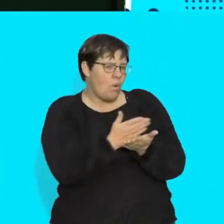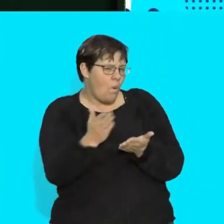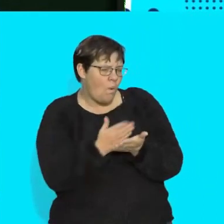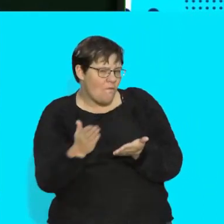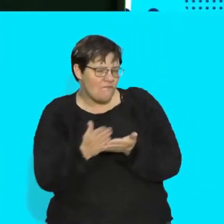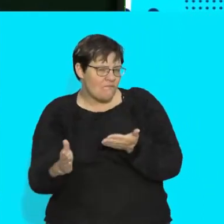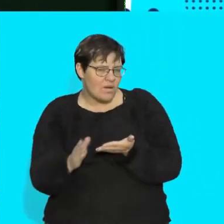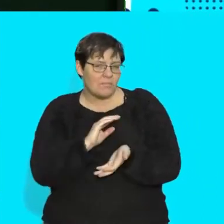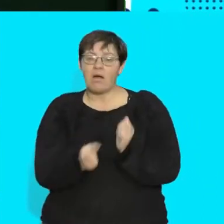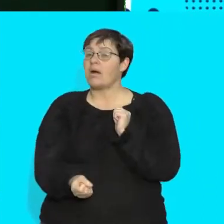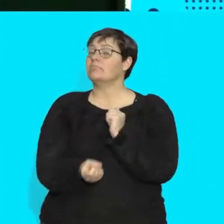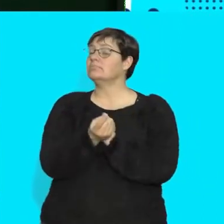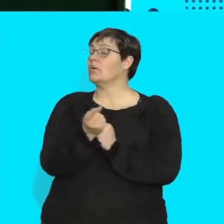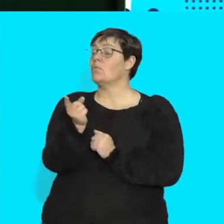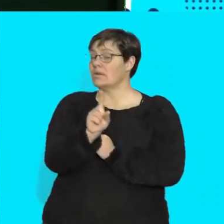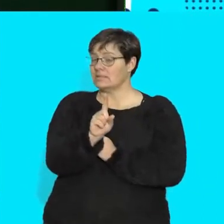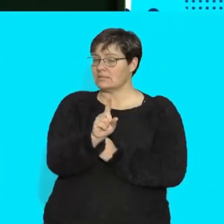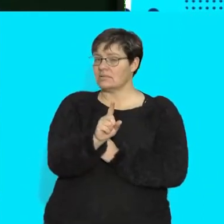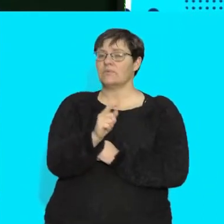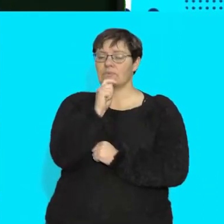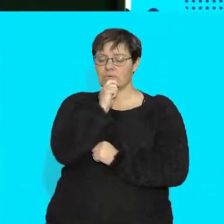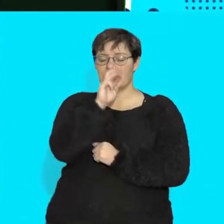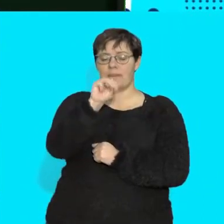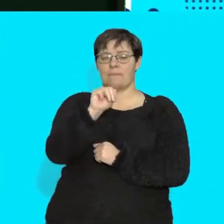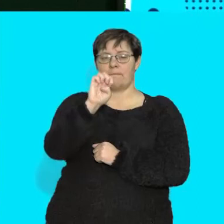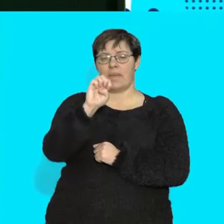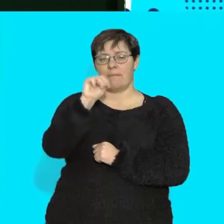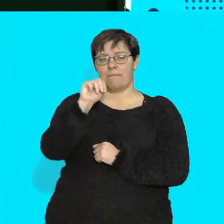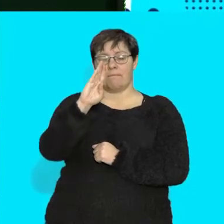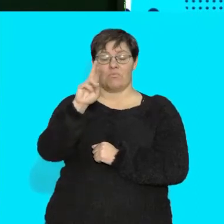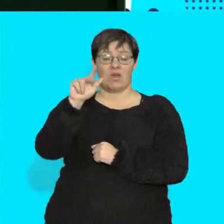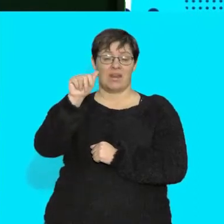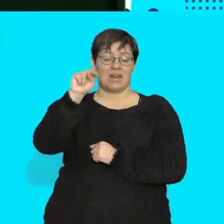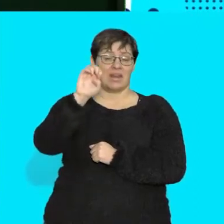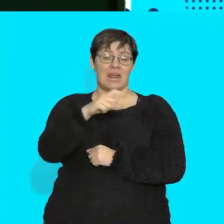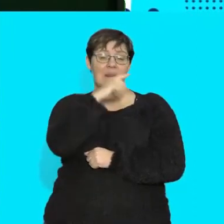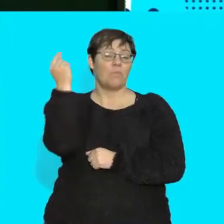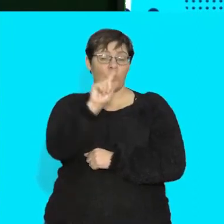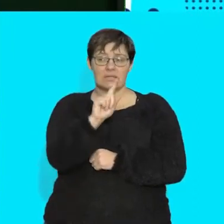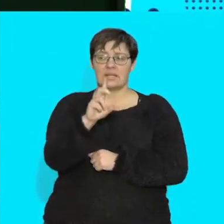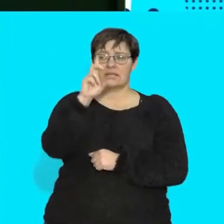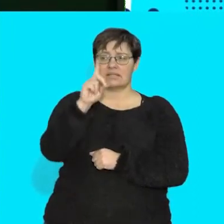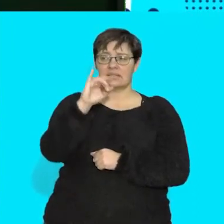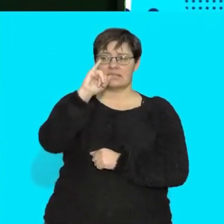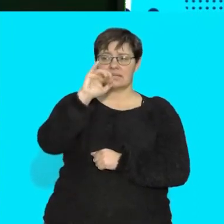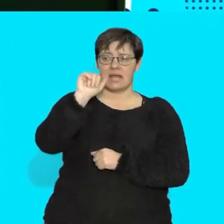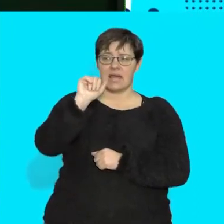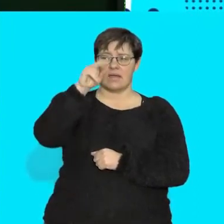the idea of using a membrane. This particular membrane was called a diaphragm, and it